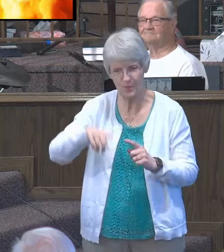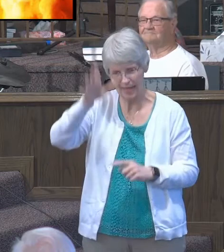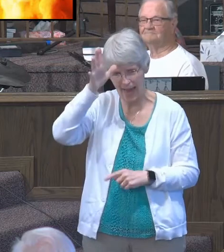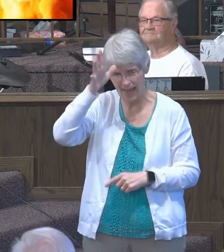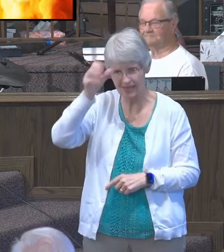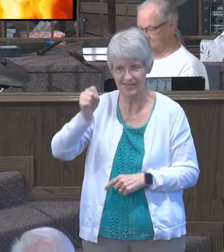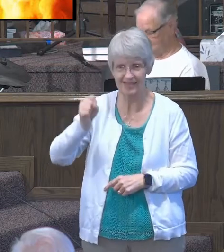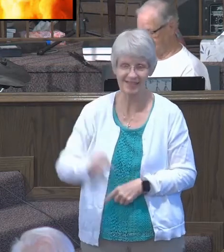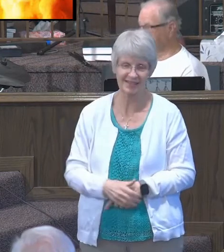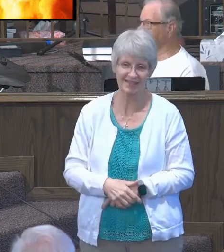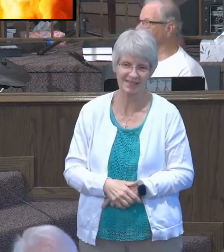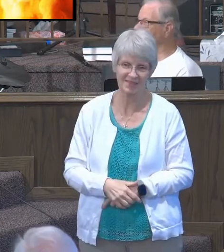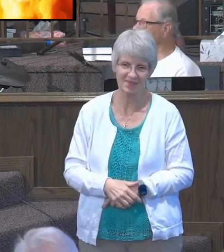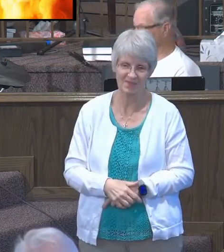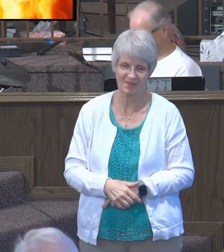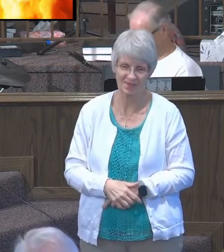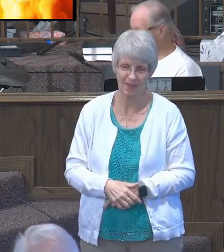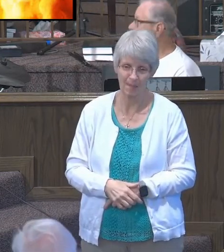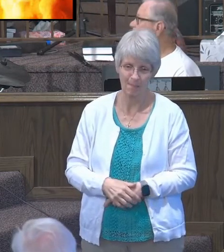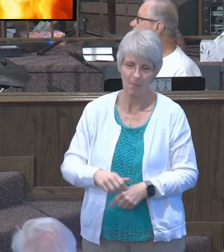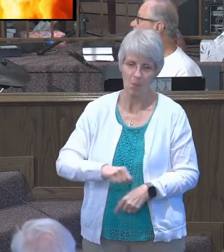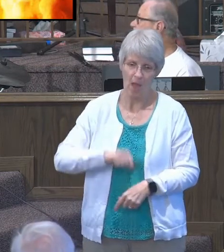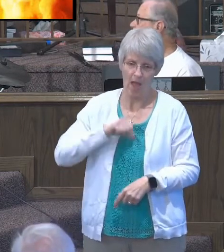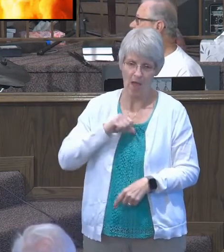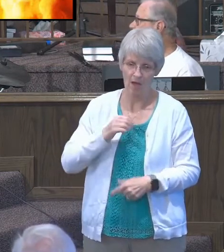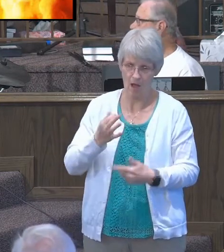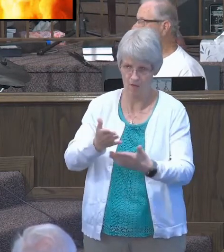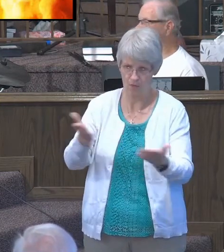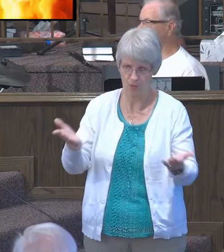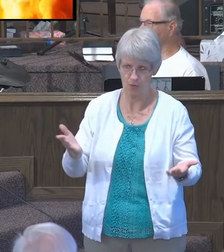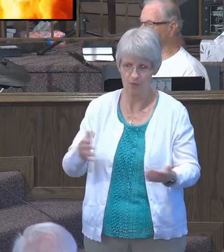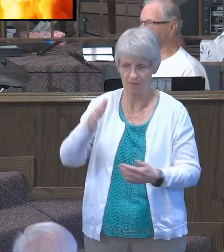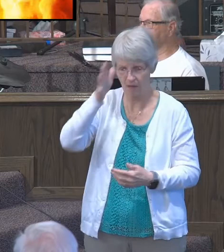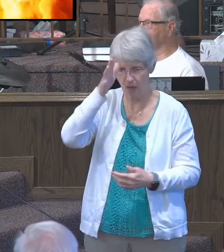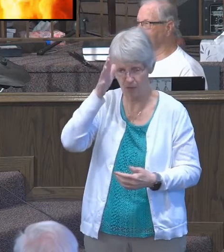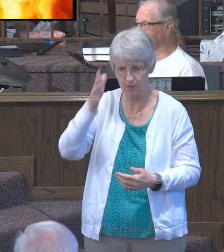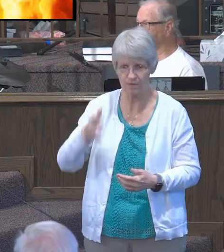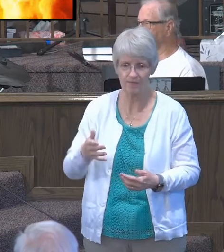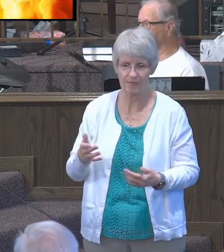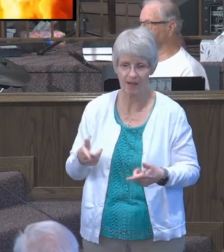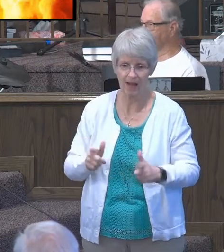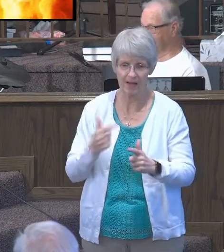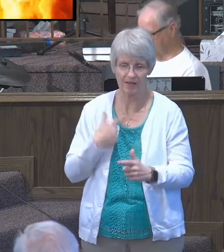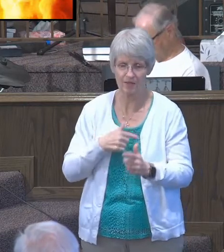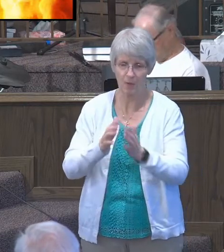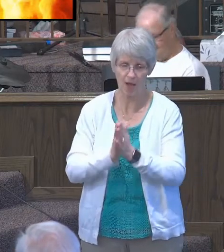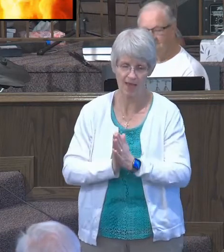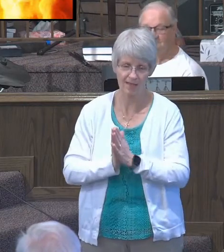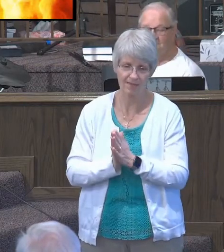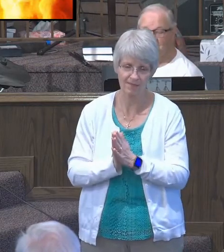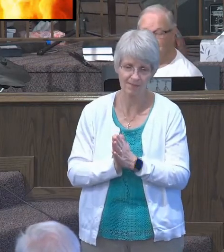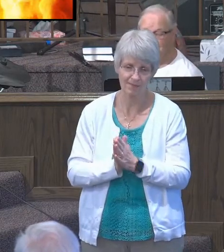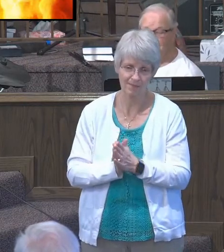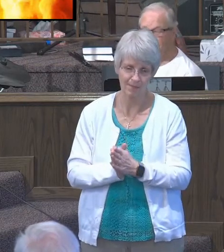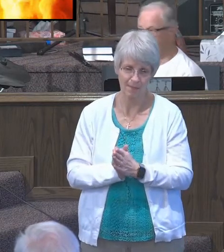you are a father. We hope that you have a good day today. Let me pray this morning, and then we will continue to